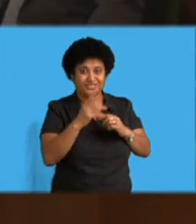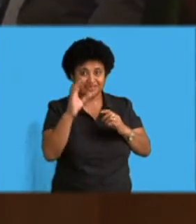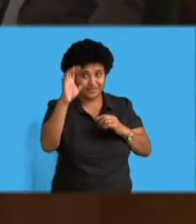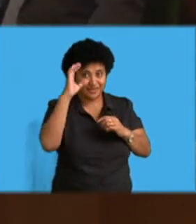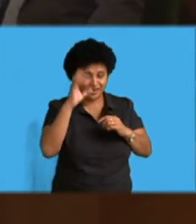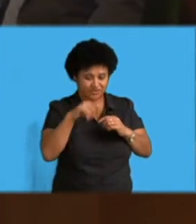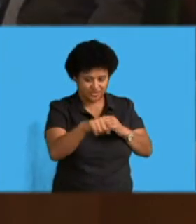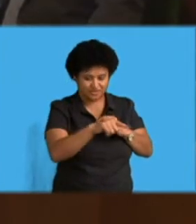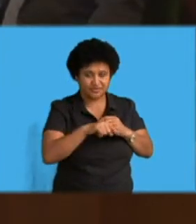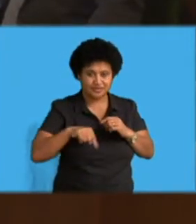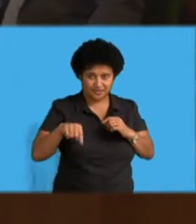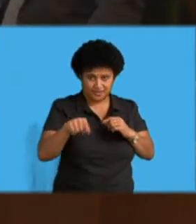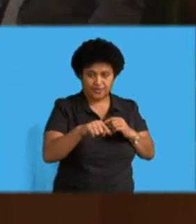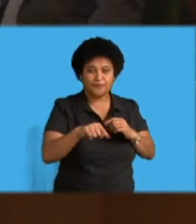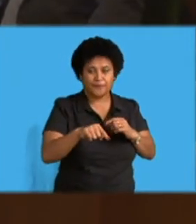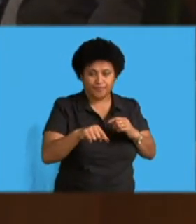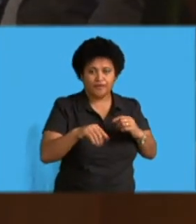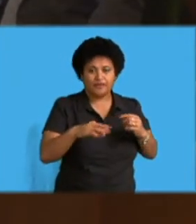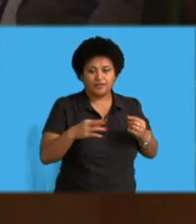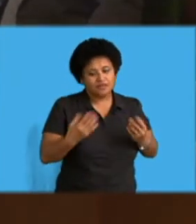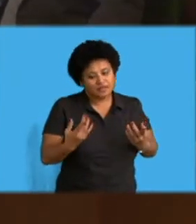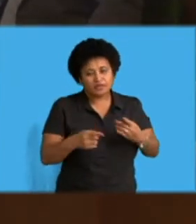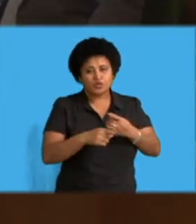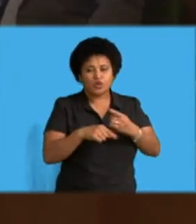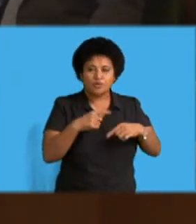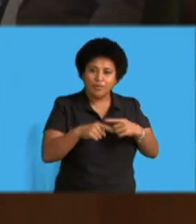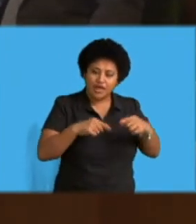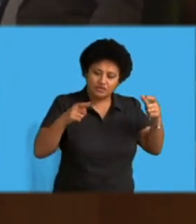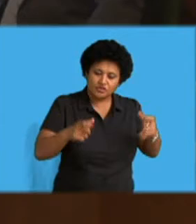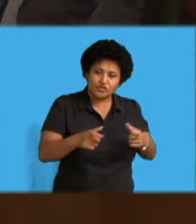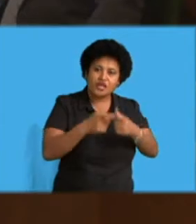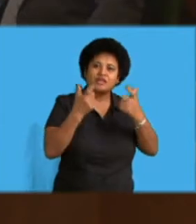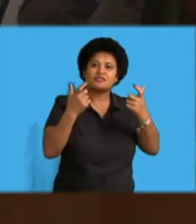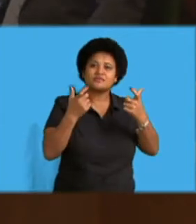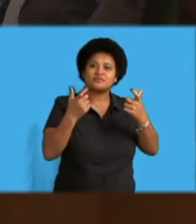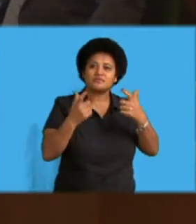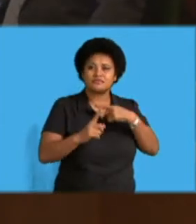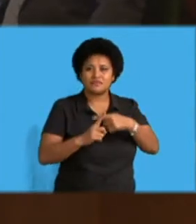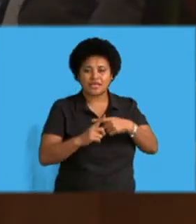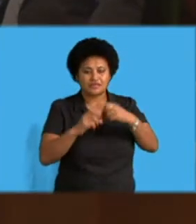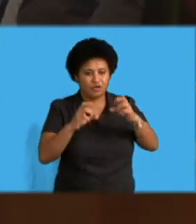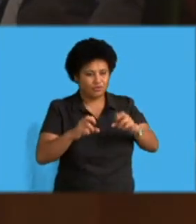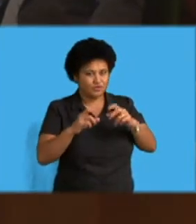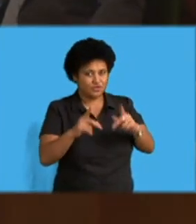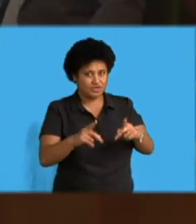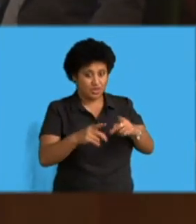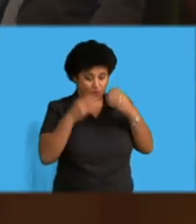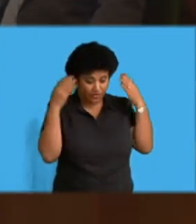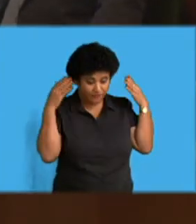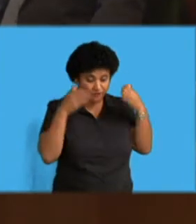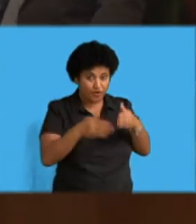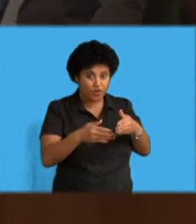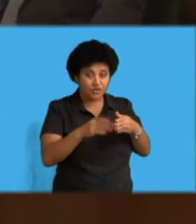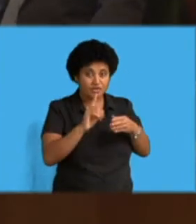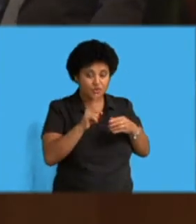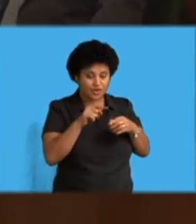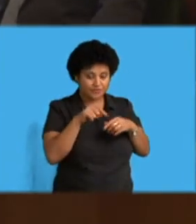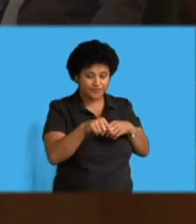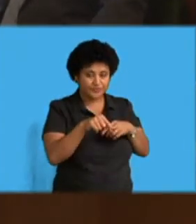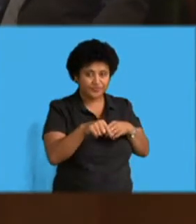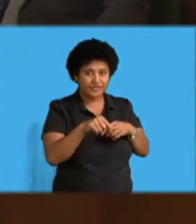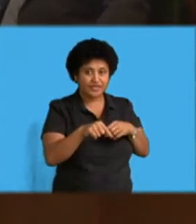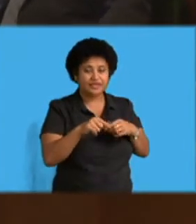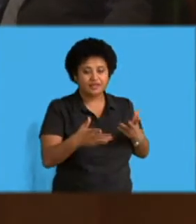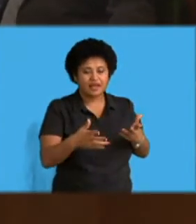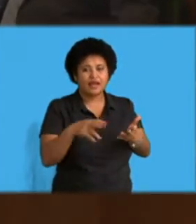to PDMCs, the common developmental challenges and opportunities. A particular focus was paid to the state